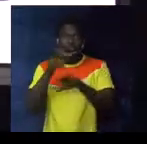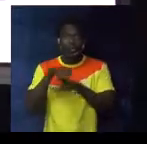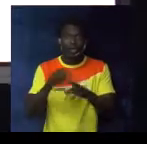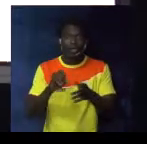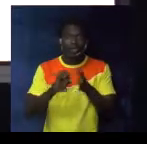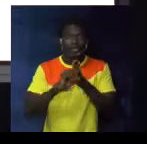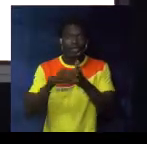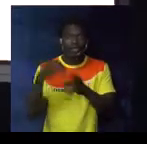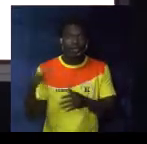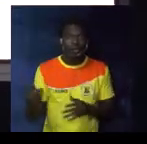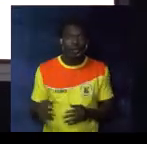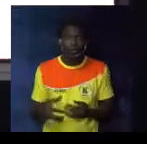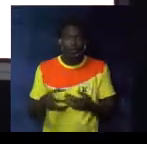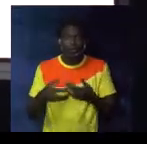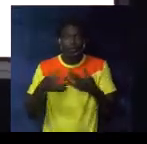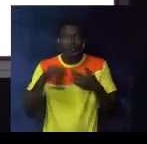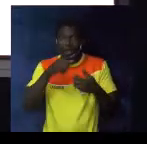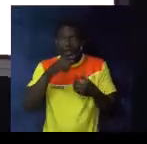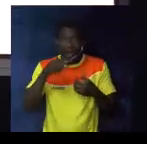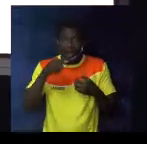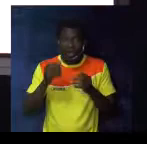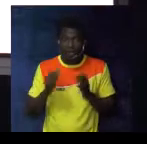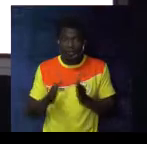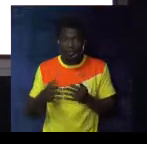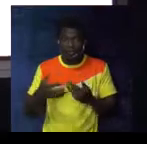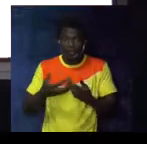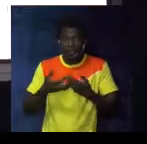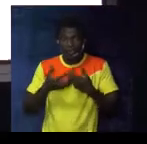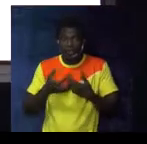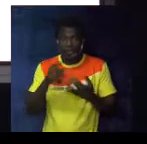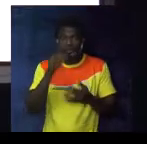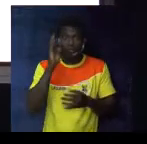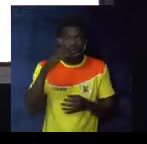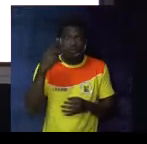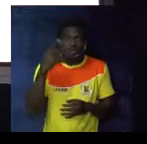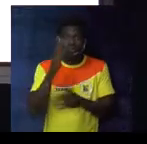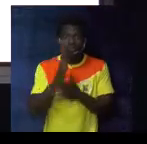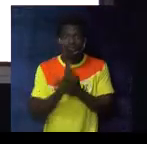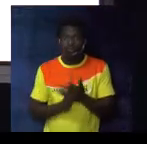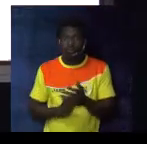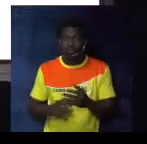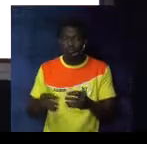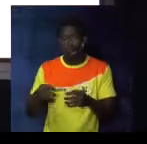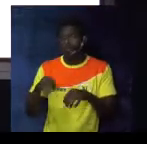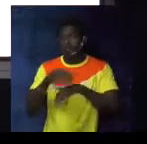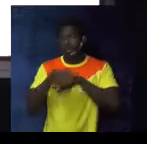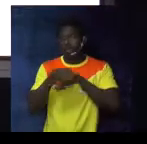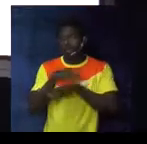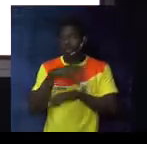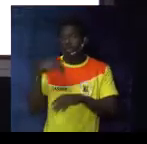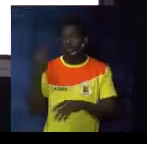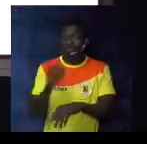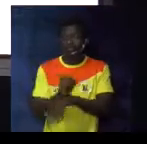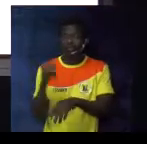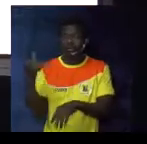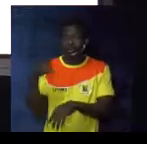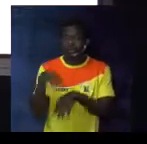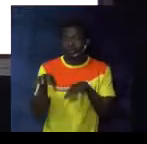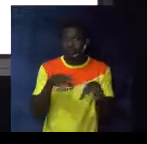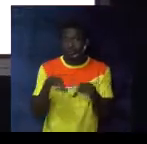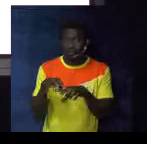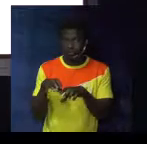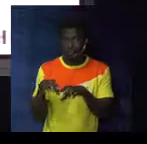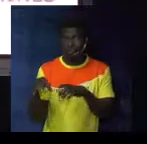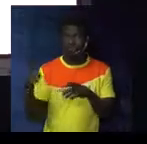Let's look at the examples of agricultural machines. You will be seeing some examples of agricultural machines and